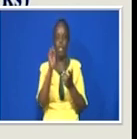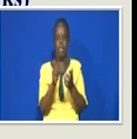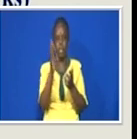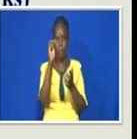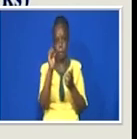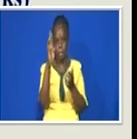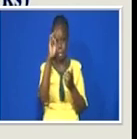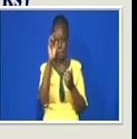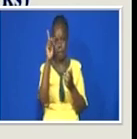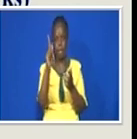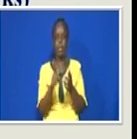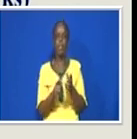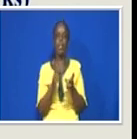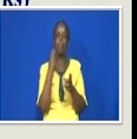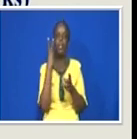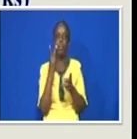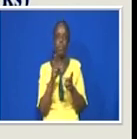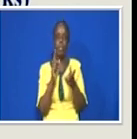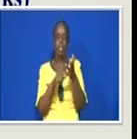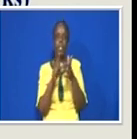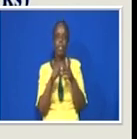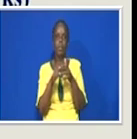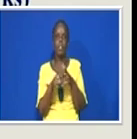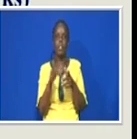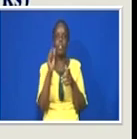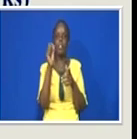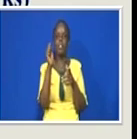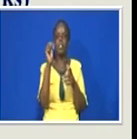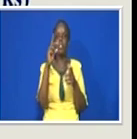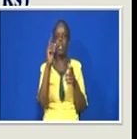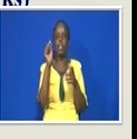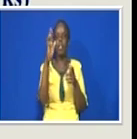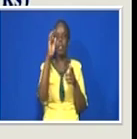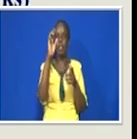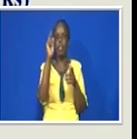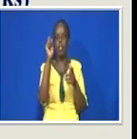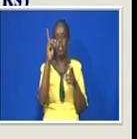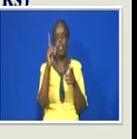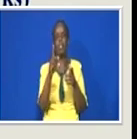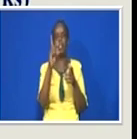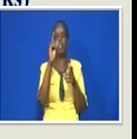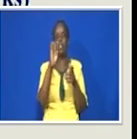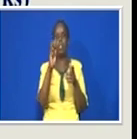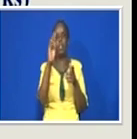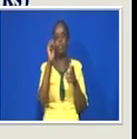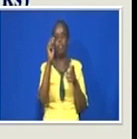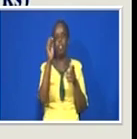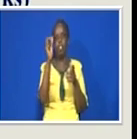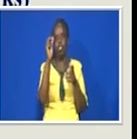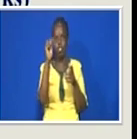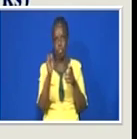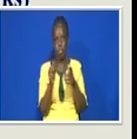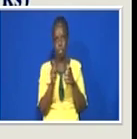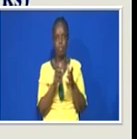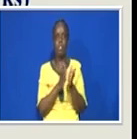the standard deviation of the distribution. And lastly, find the quartile